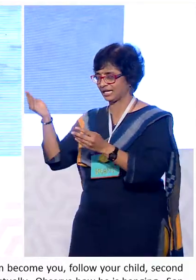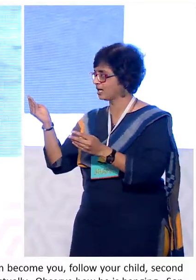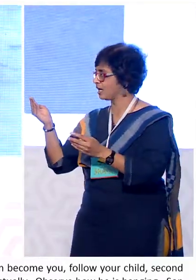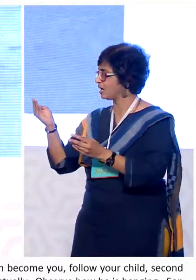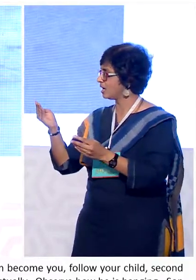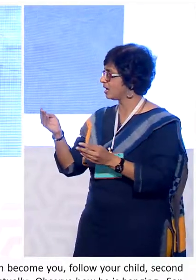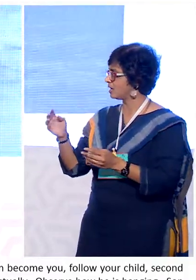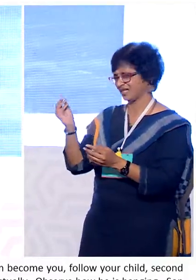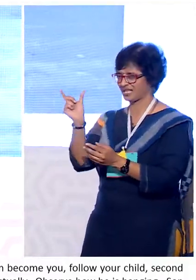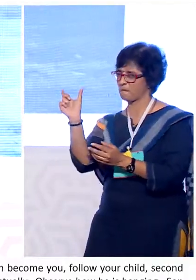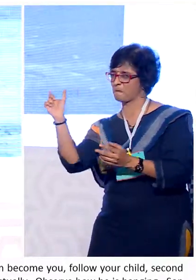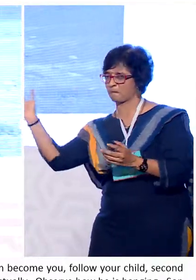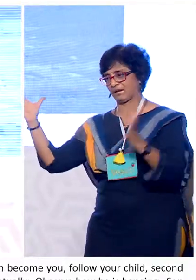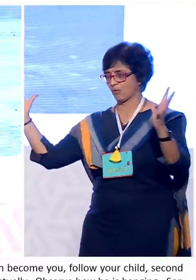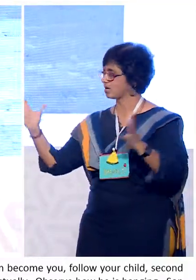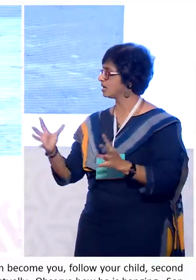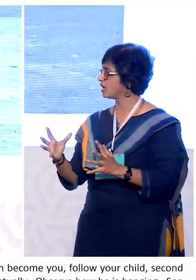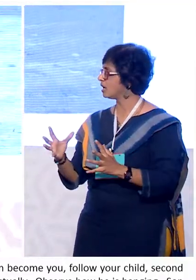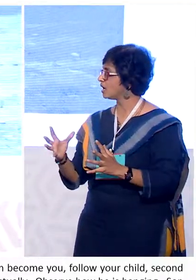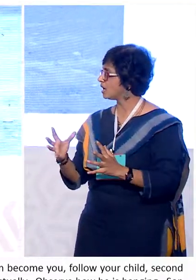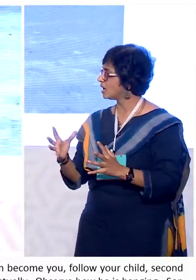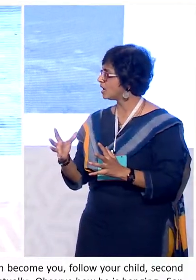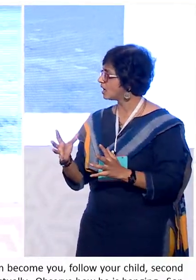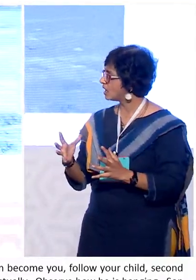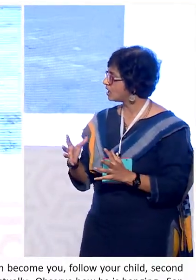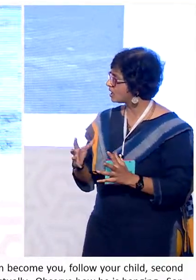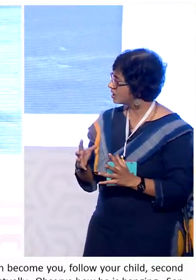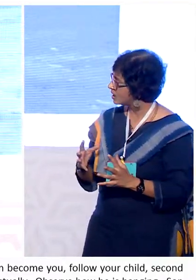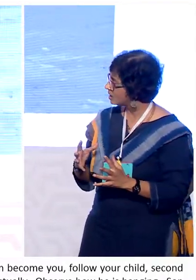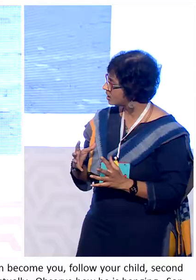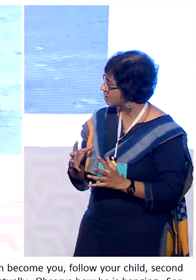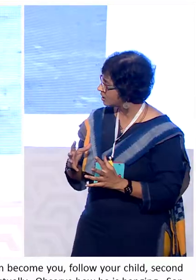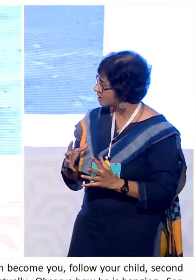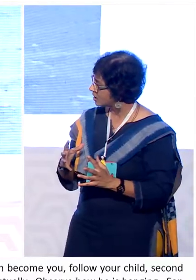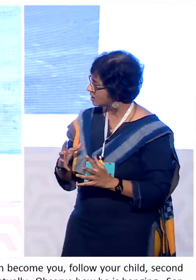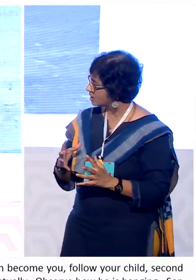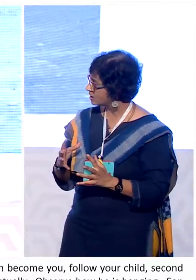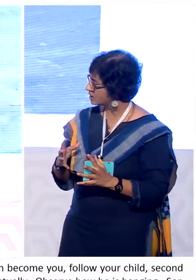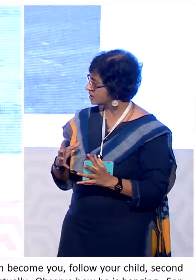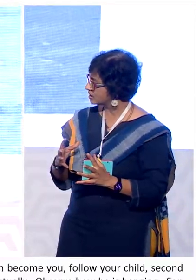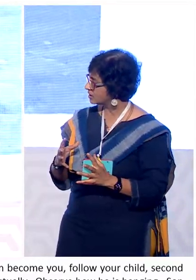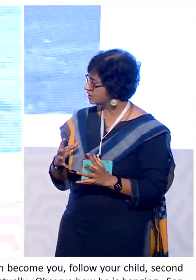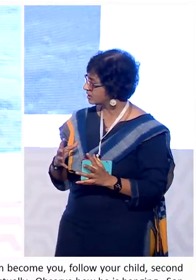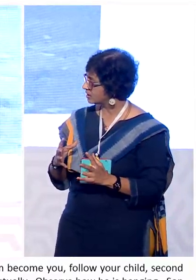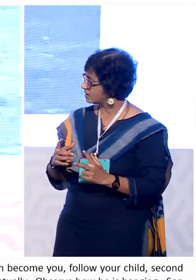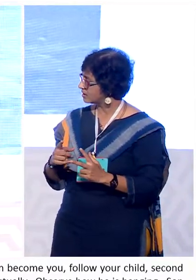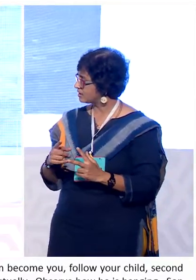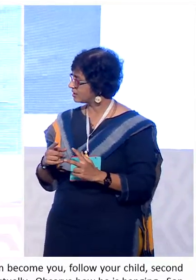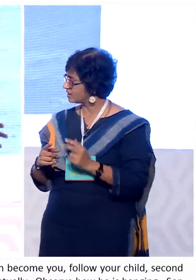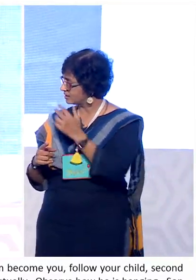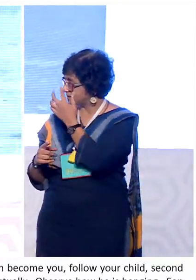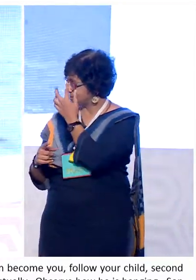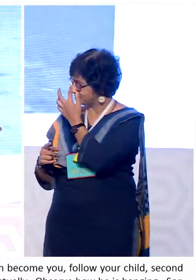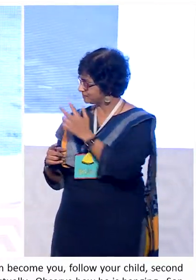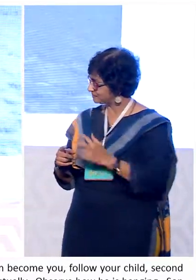neurotrophic factor, basically the brain producing more of its own brain cells. So imagine if using your computer, it just started to like reproduce its hard drive